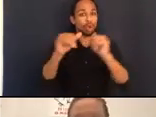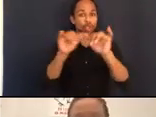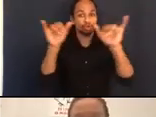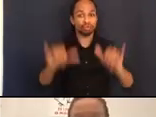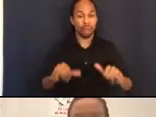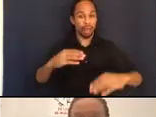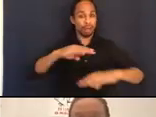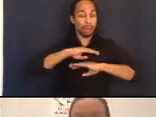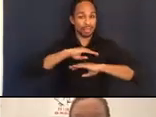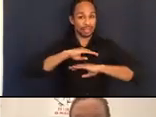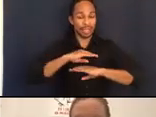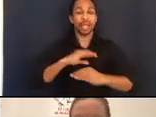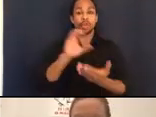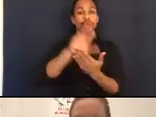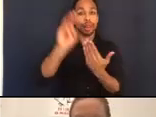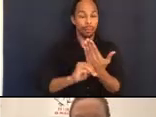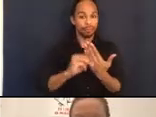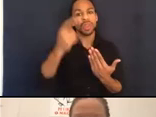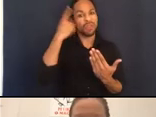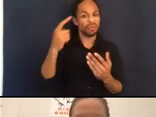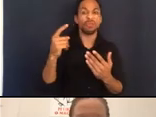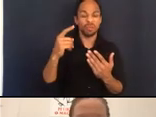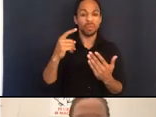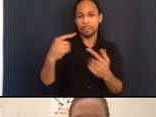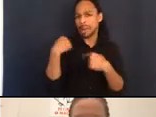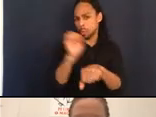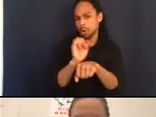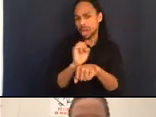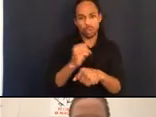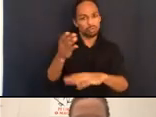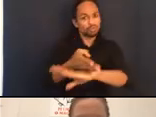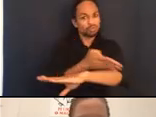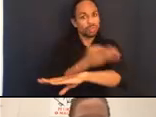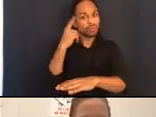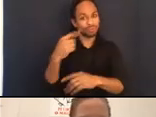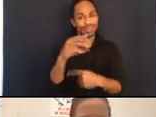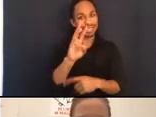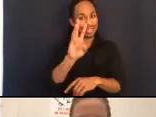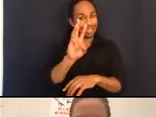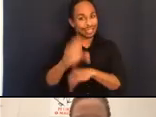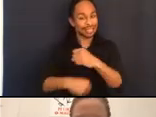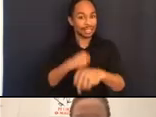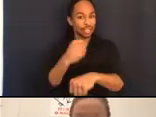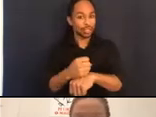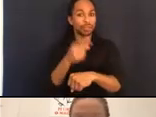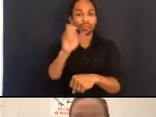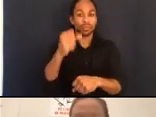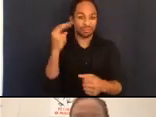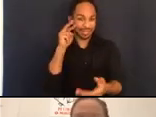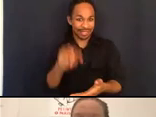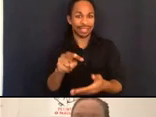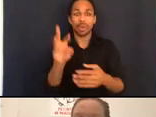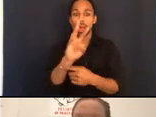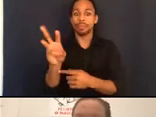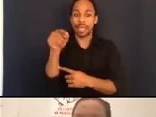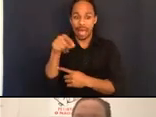competency curricula for the past 6 years, and you can read more about us at our website shown here, structcomp.org. We